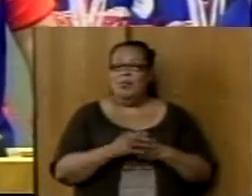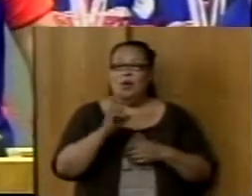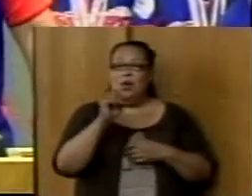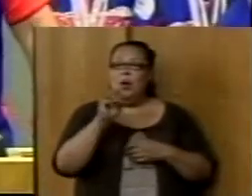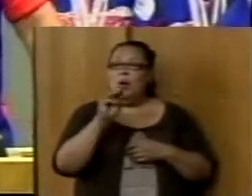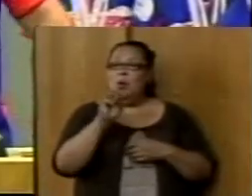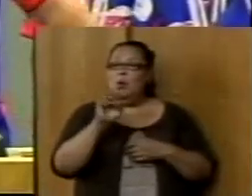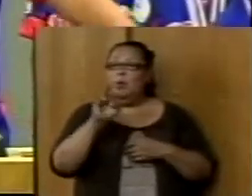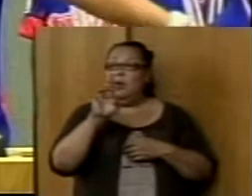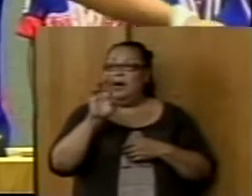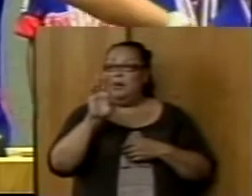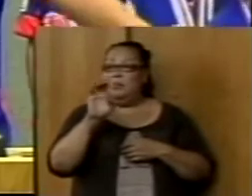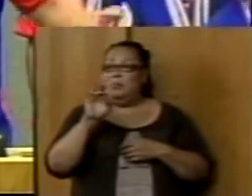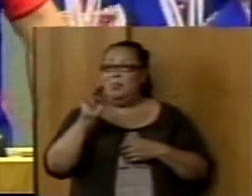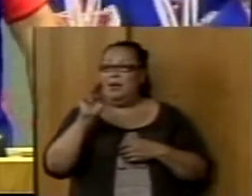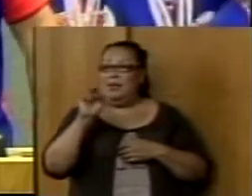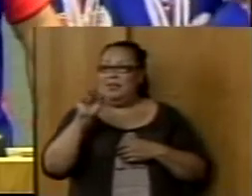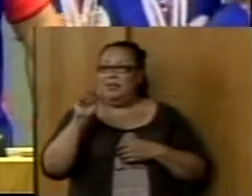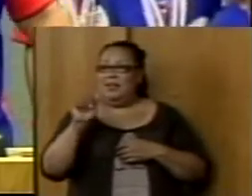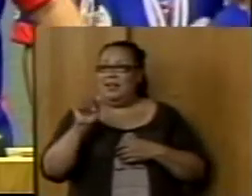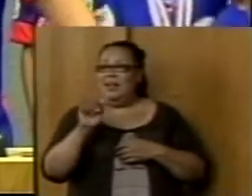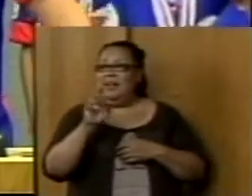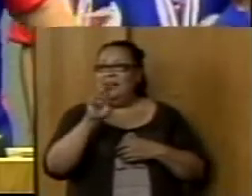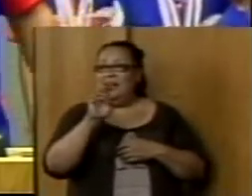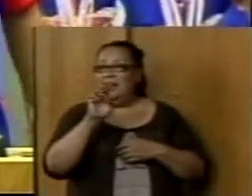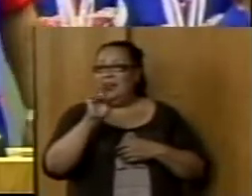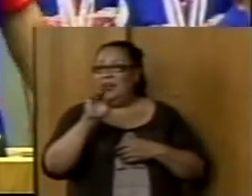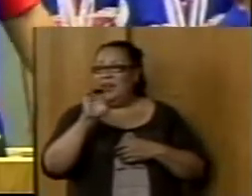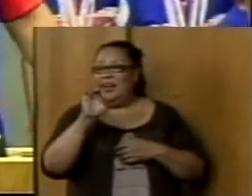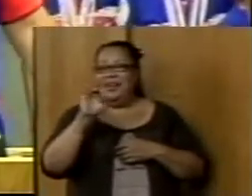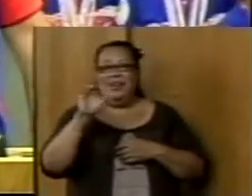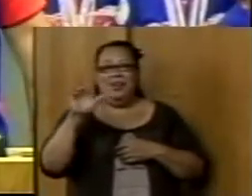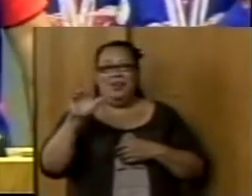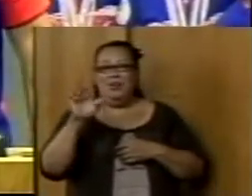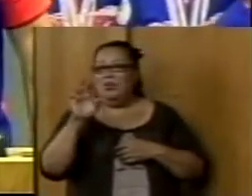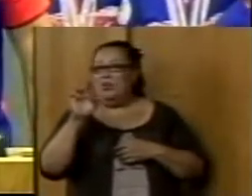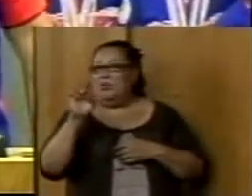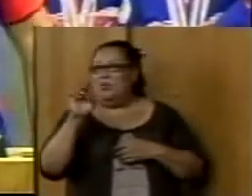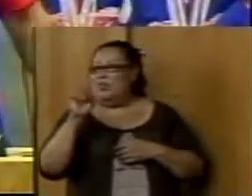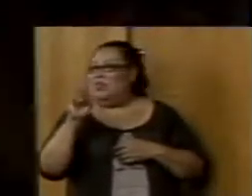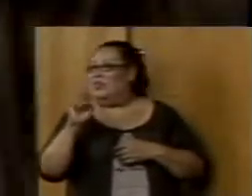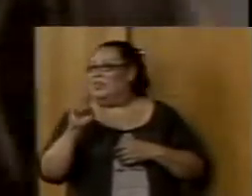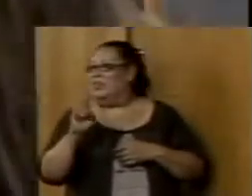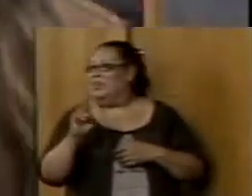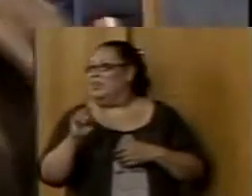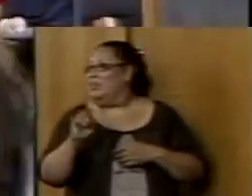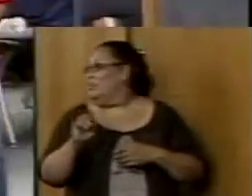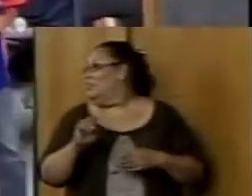Omar Banda, Gael Rodriguez, Eri Maldonado,